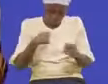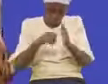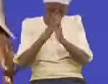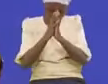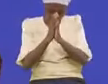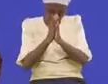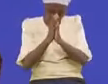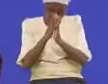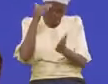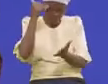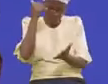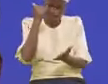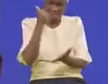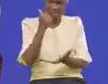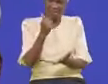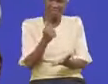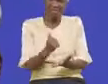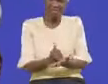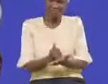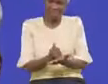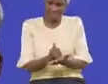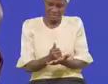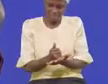Mito Berada.